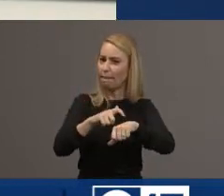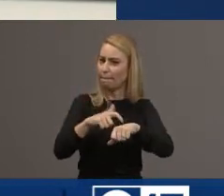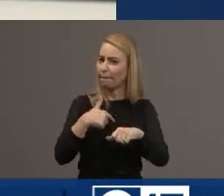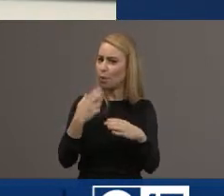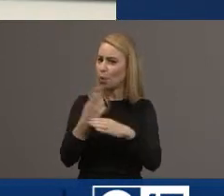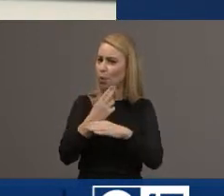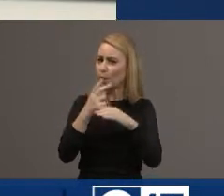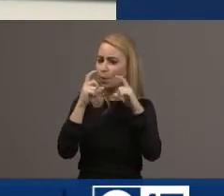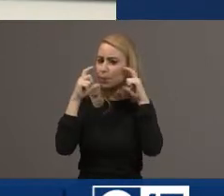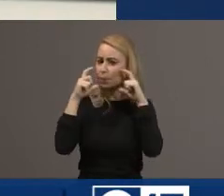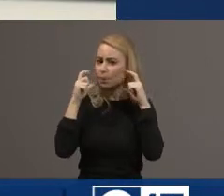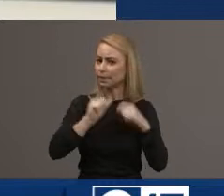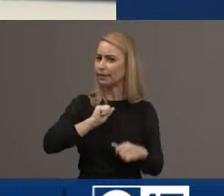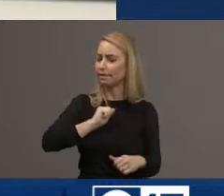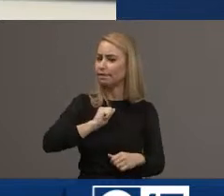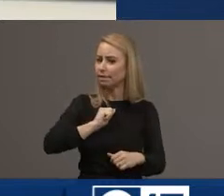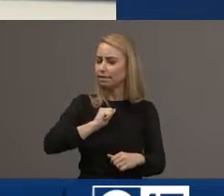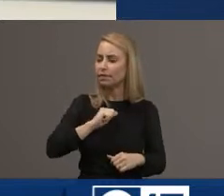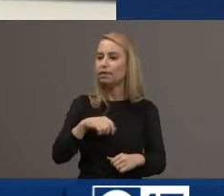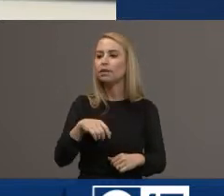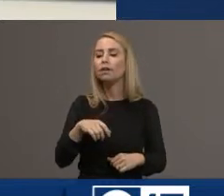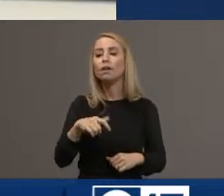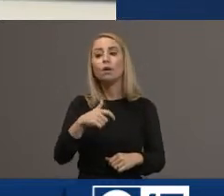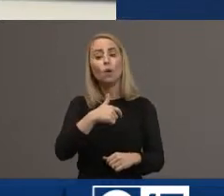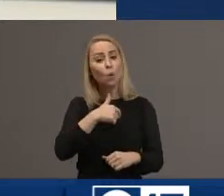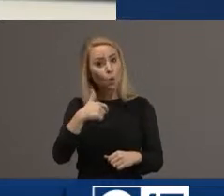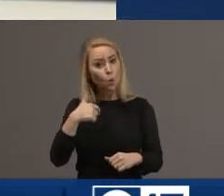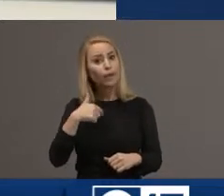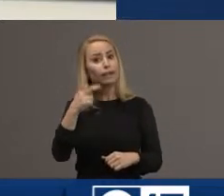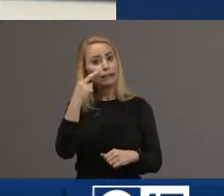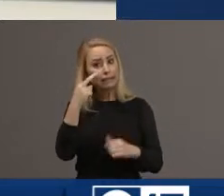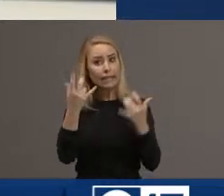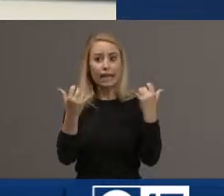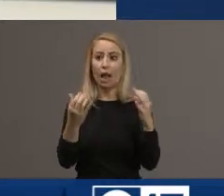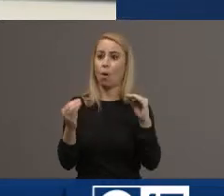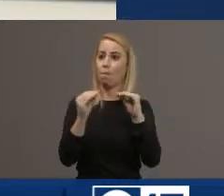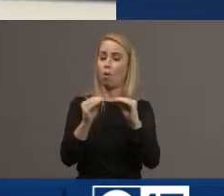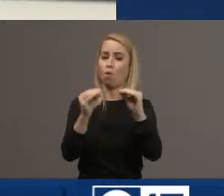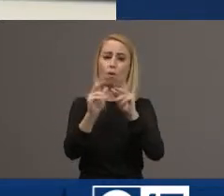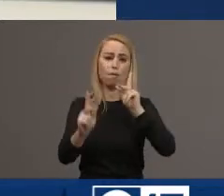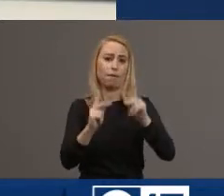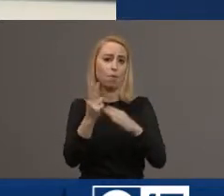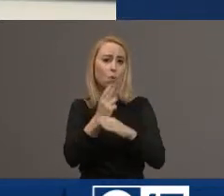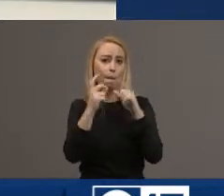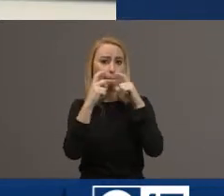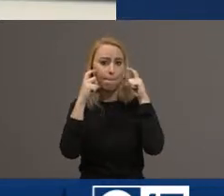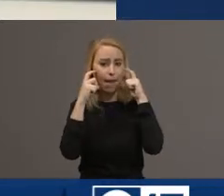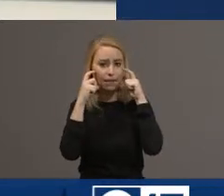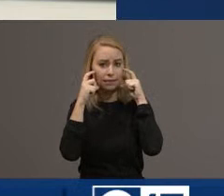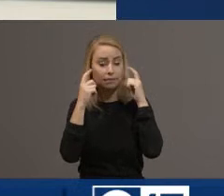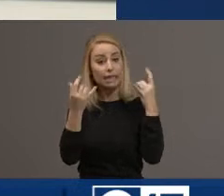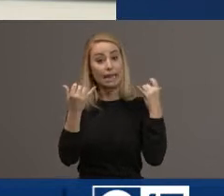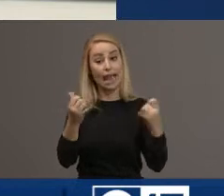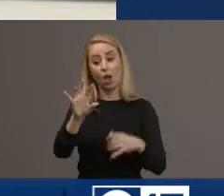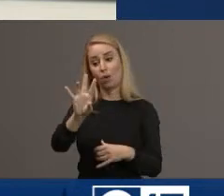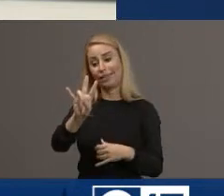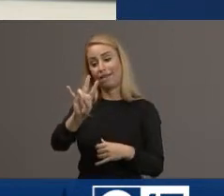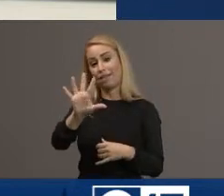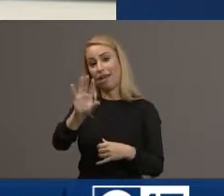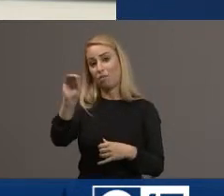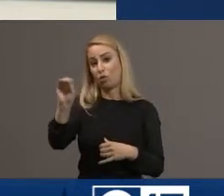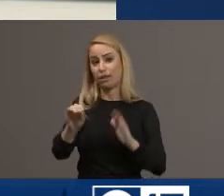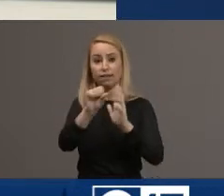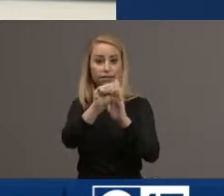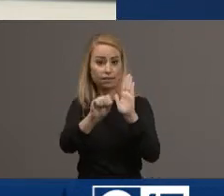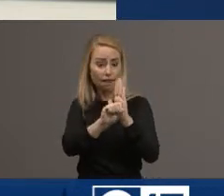encouraging mask wearing. We're seeing a dramatic increase in mask wearing. We have 75% of our state that